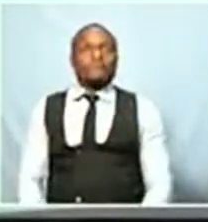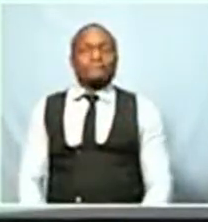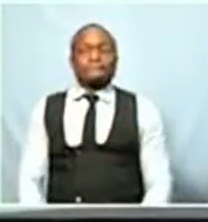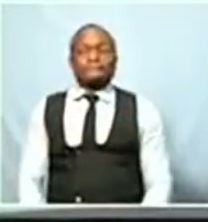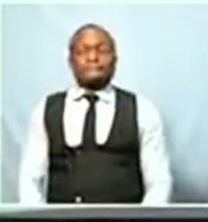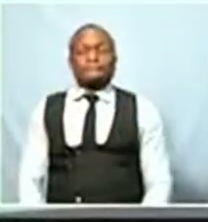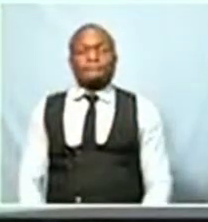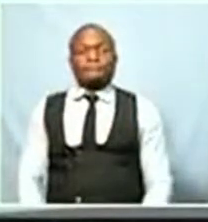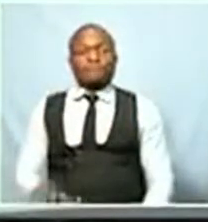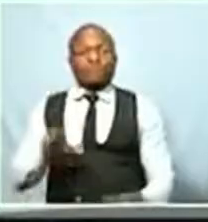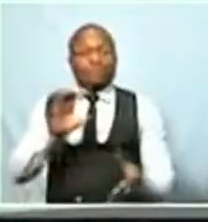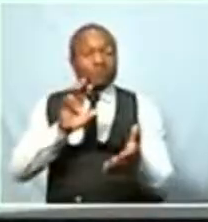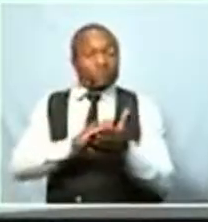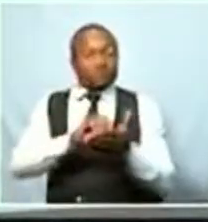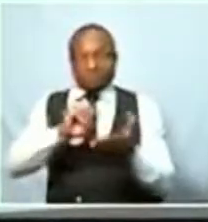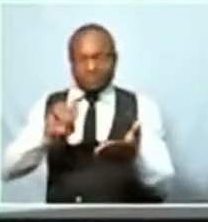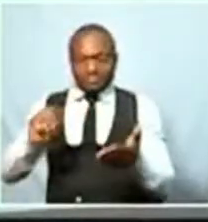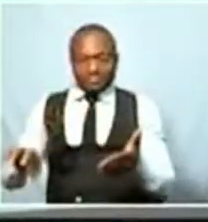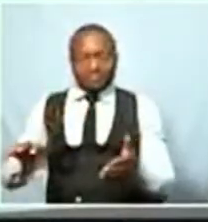withdrew,